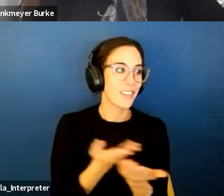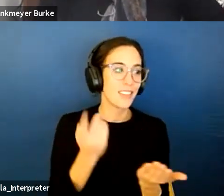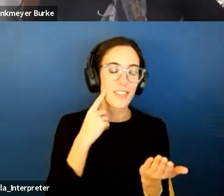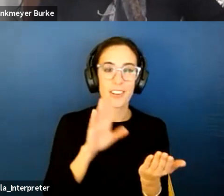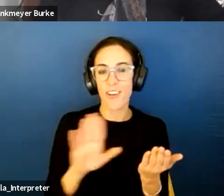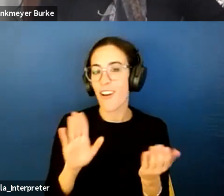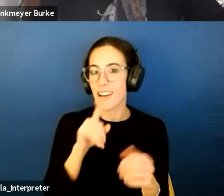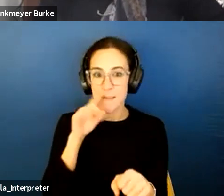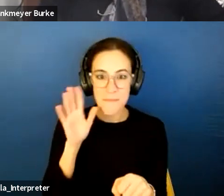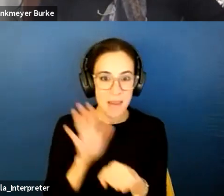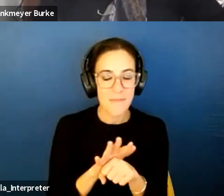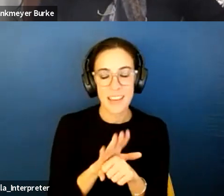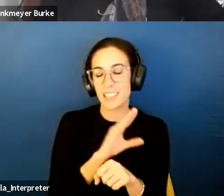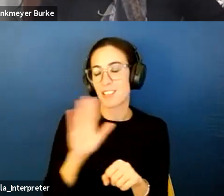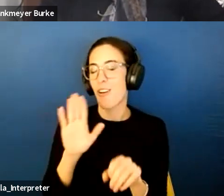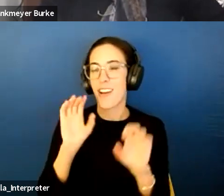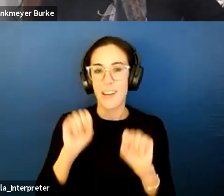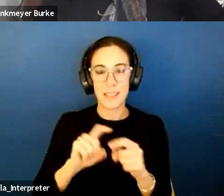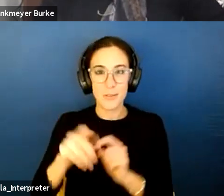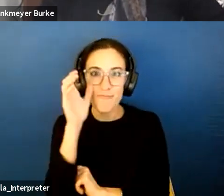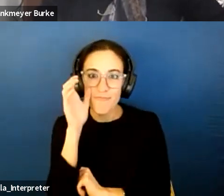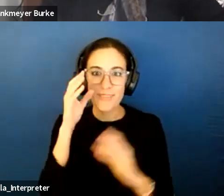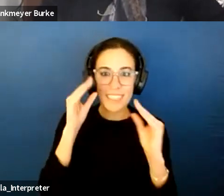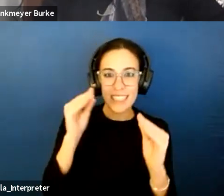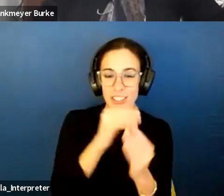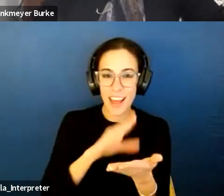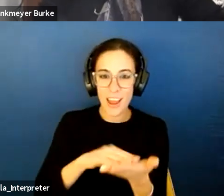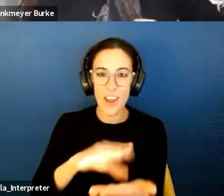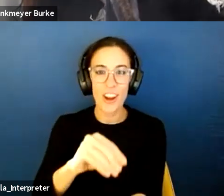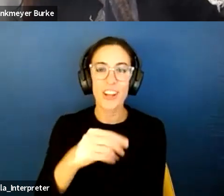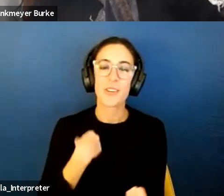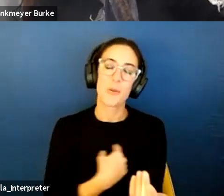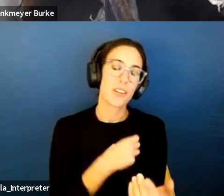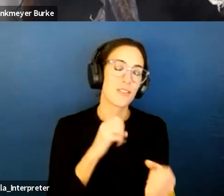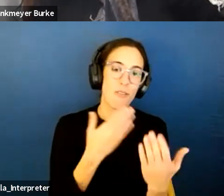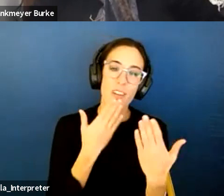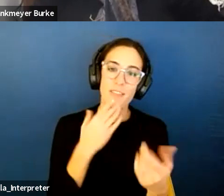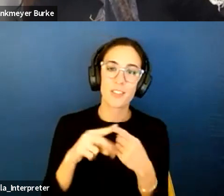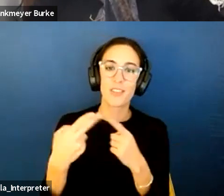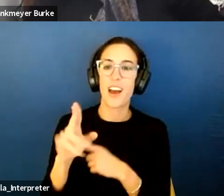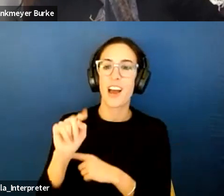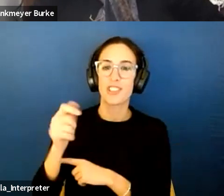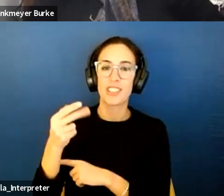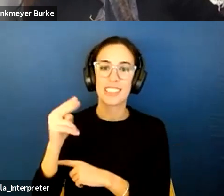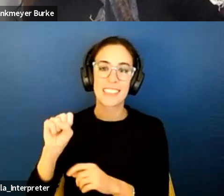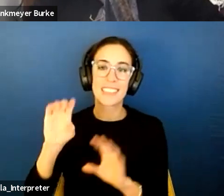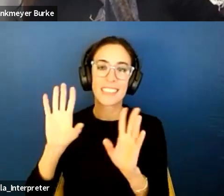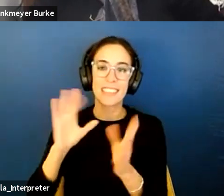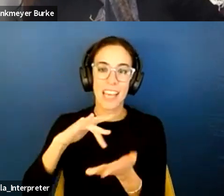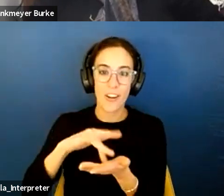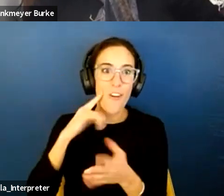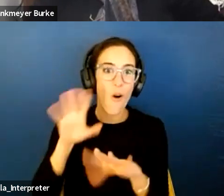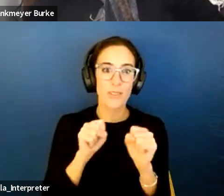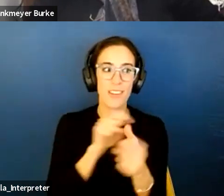commitment, your capacity to listen, teach, and learn. We're so grateful to the Hutchins Center for hosting all three of these